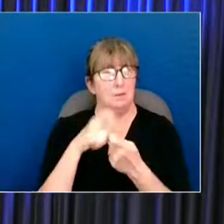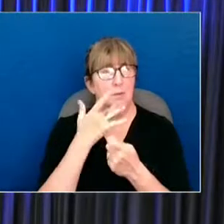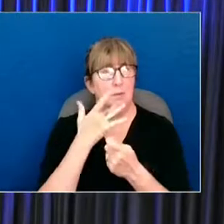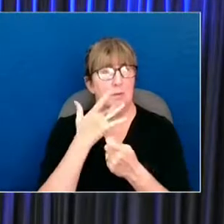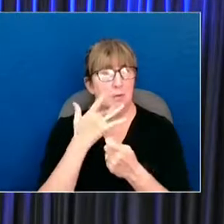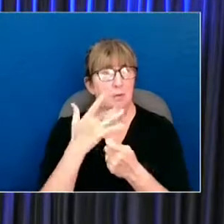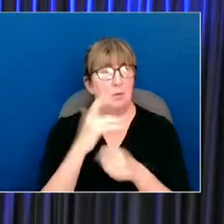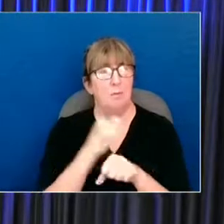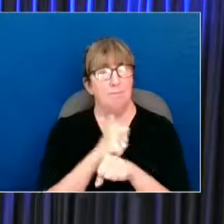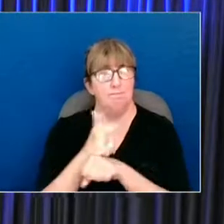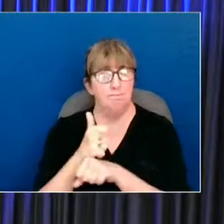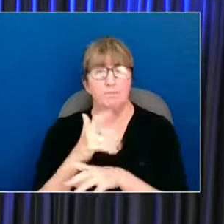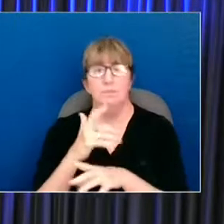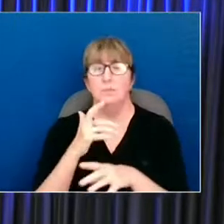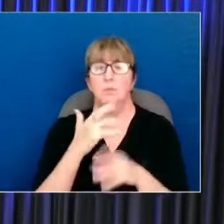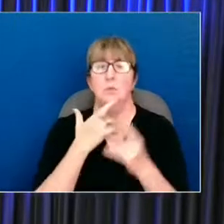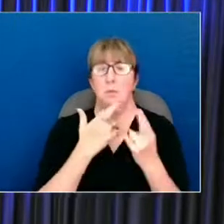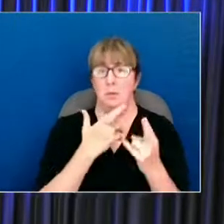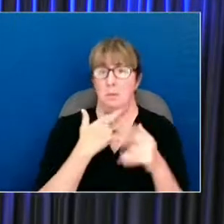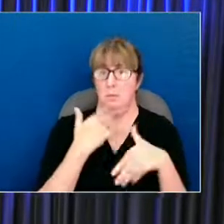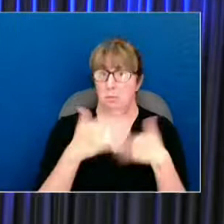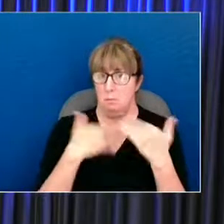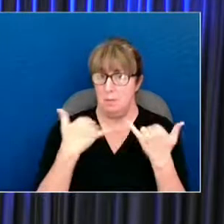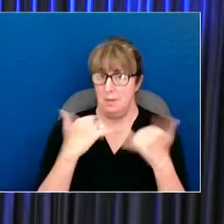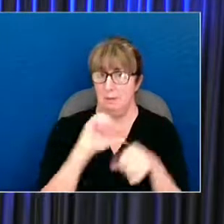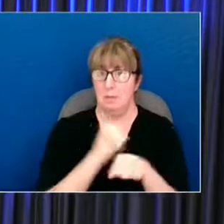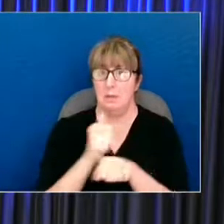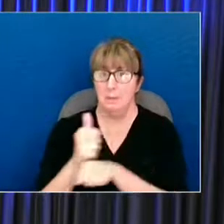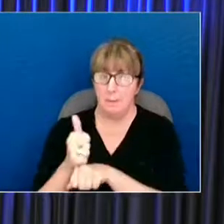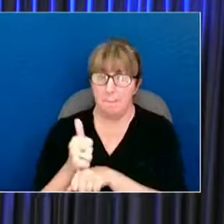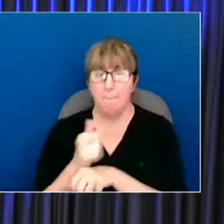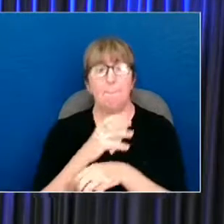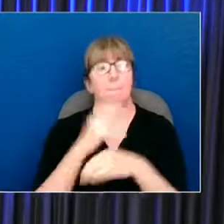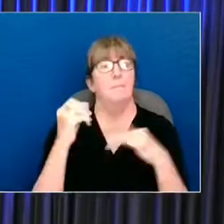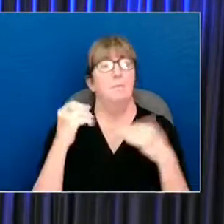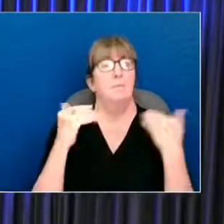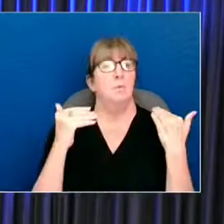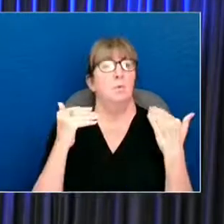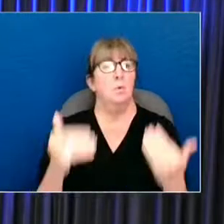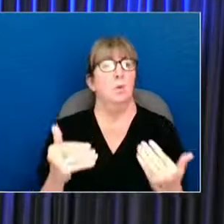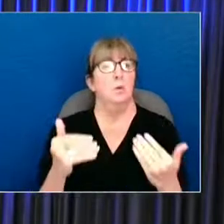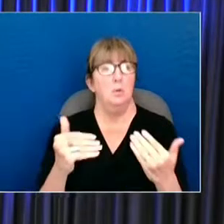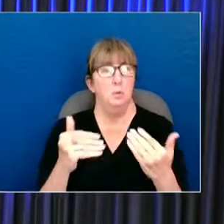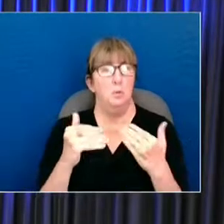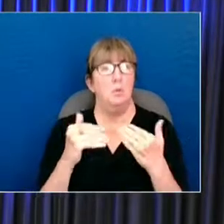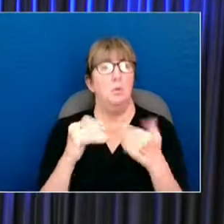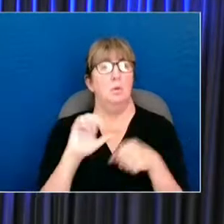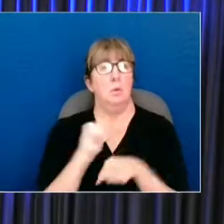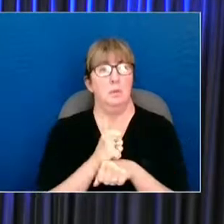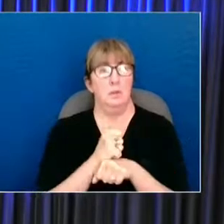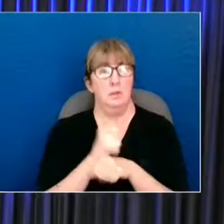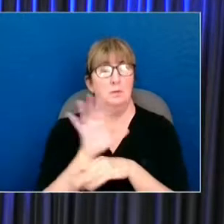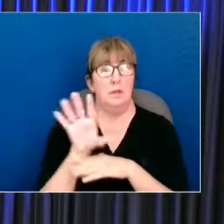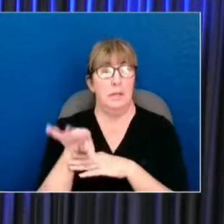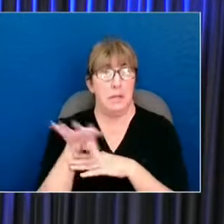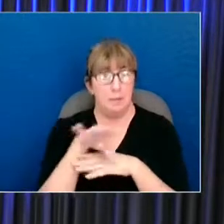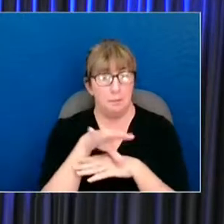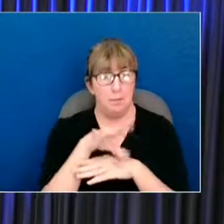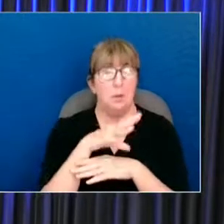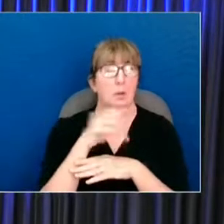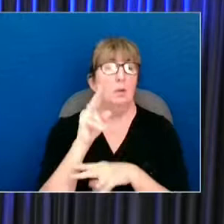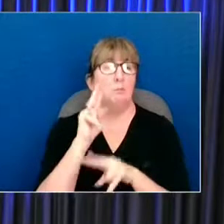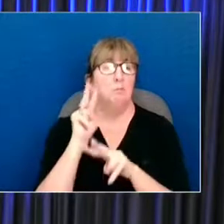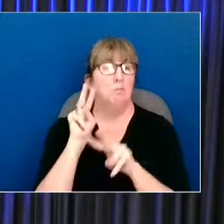go through that process now, setting them all up, and then we can then go into the composition of the camera and take a look at how